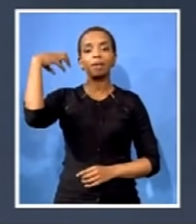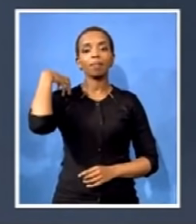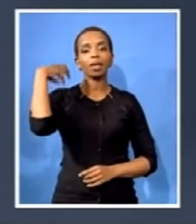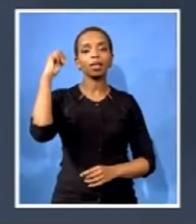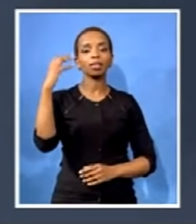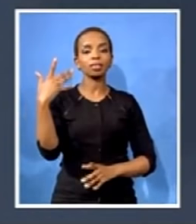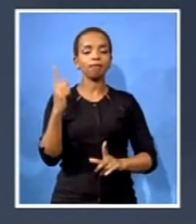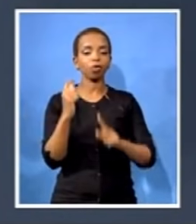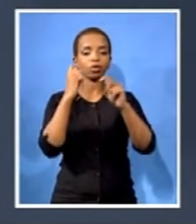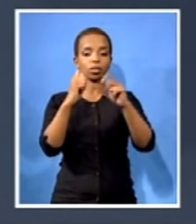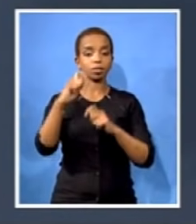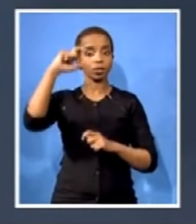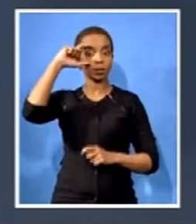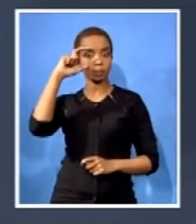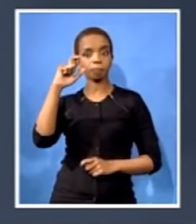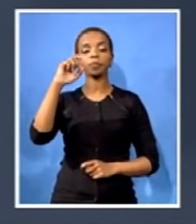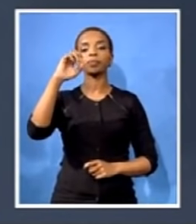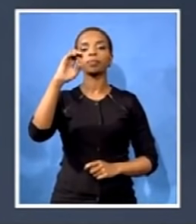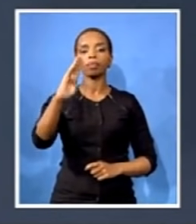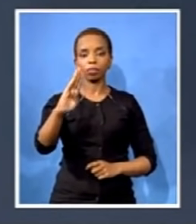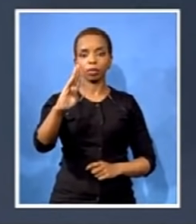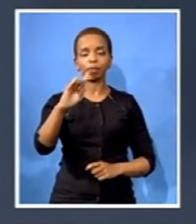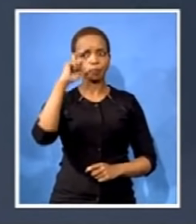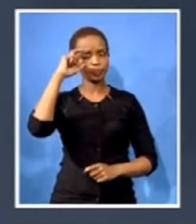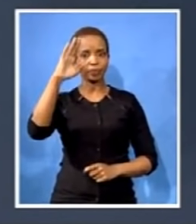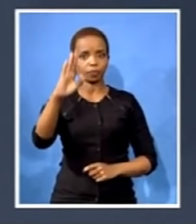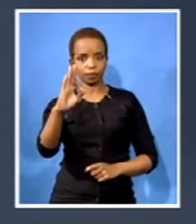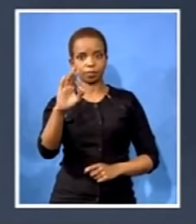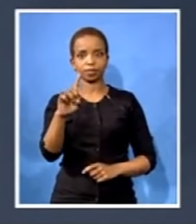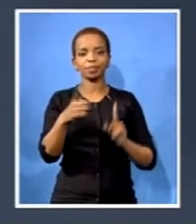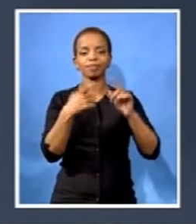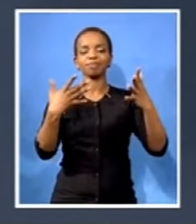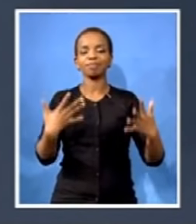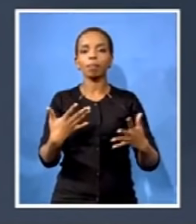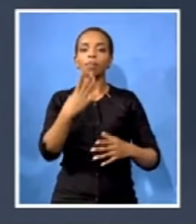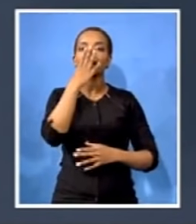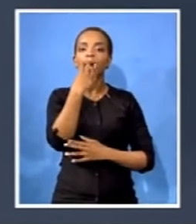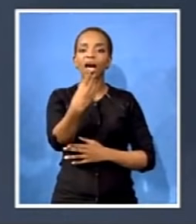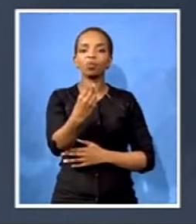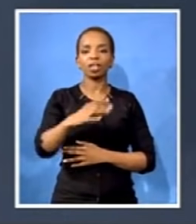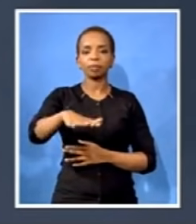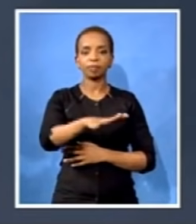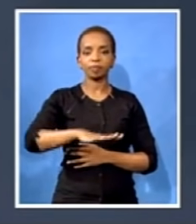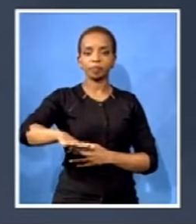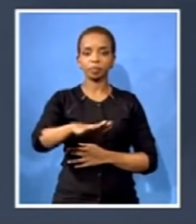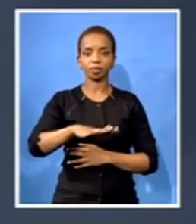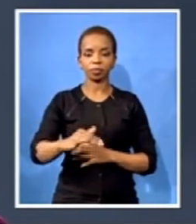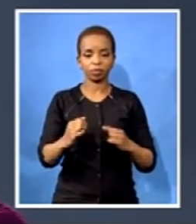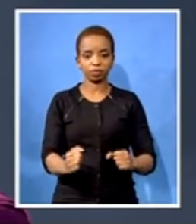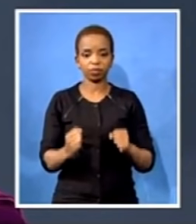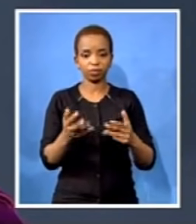the Senton Gautrain station, where, like many other cabinet ministers, they're looking